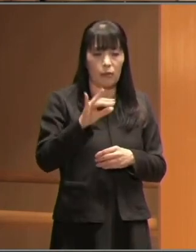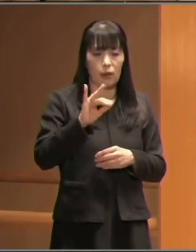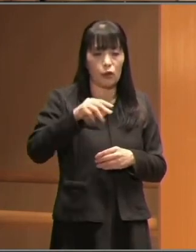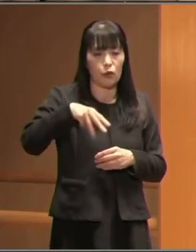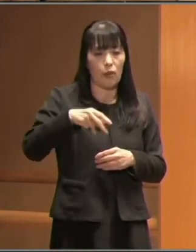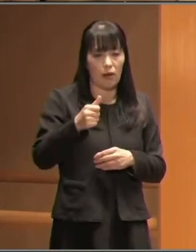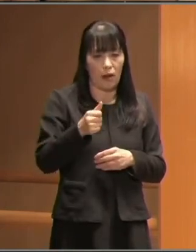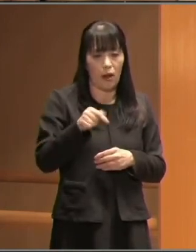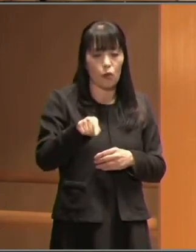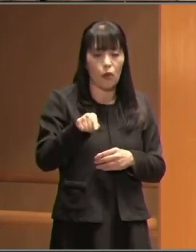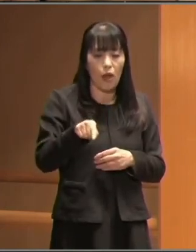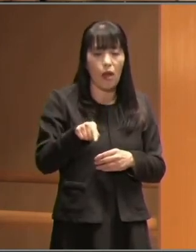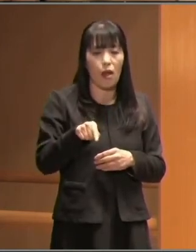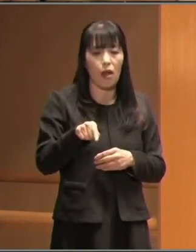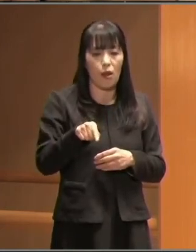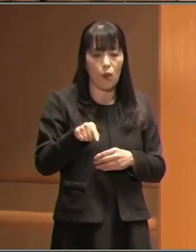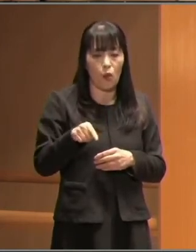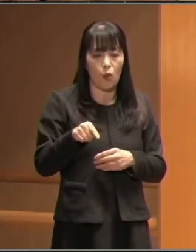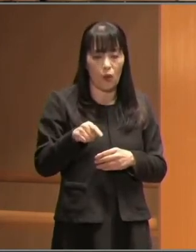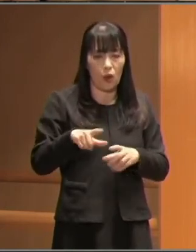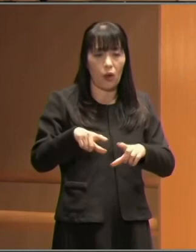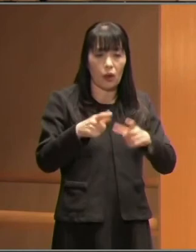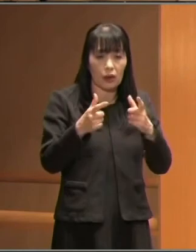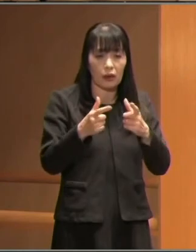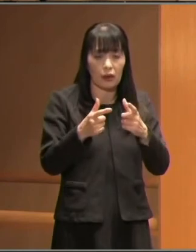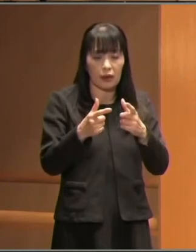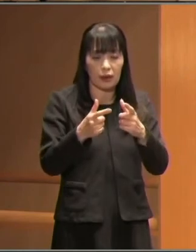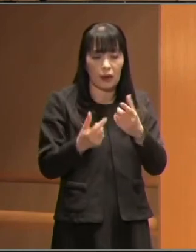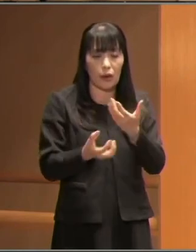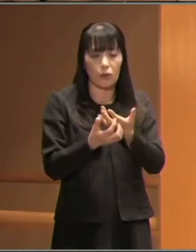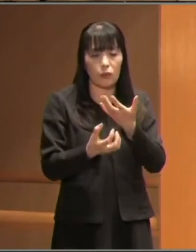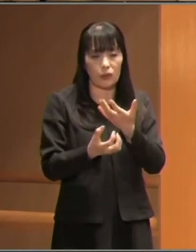for the paper.